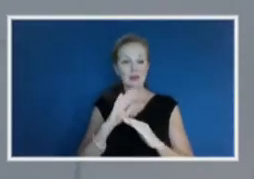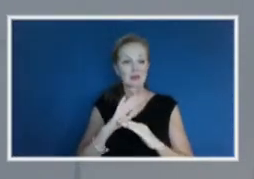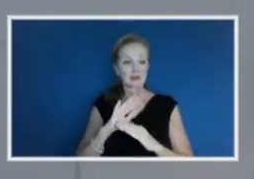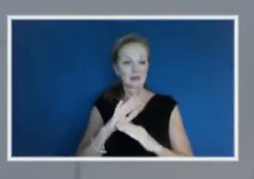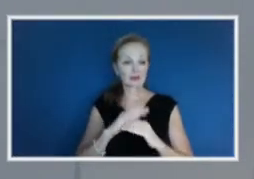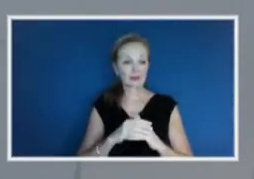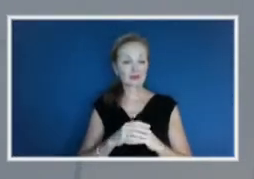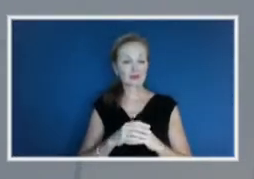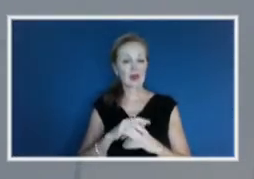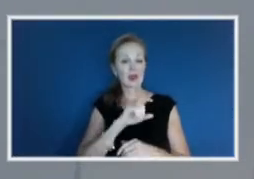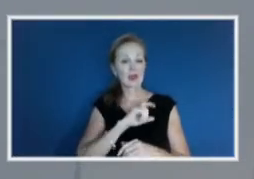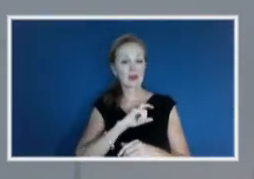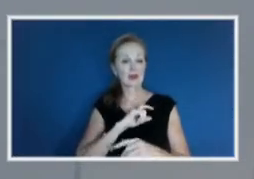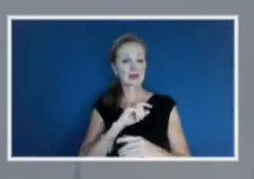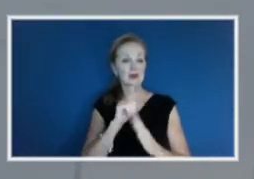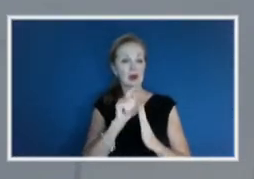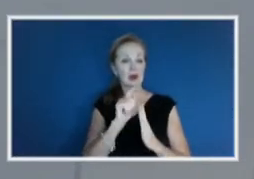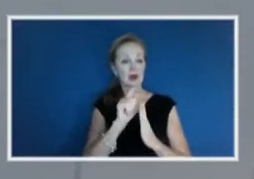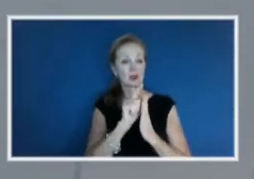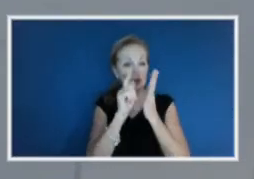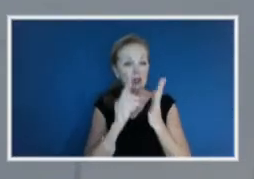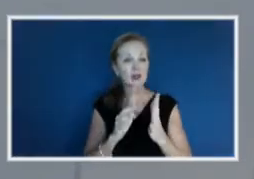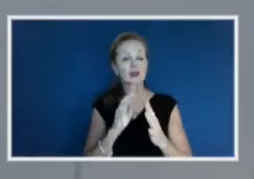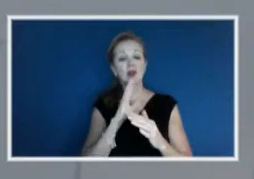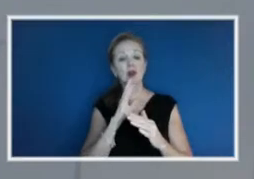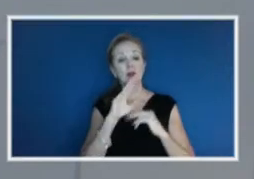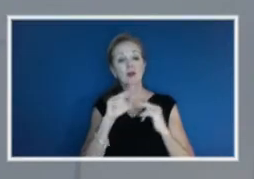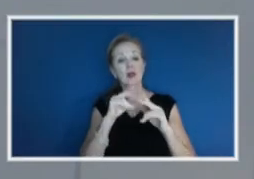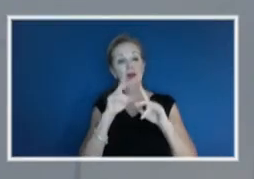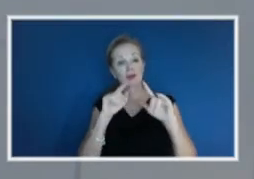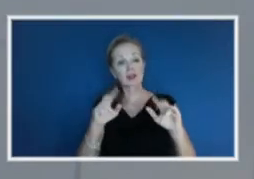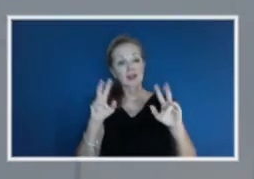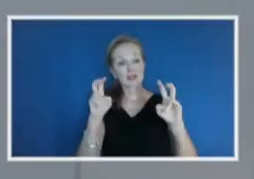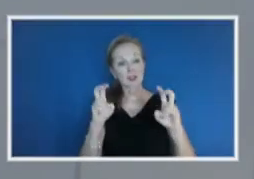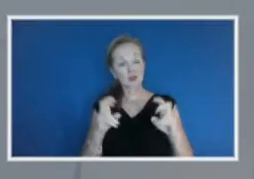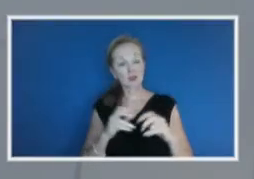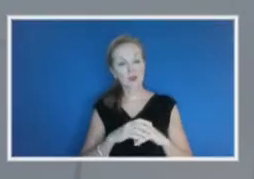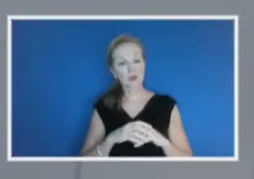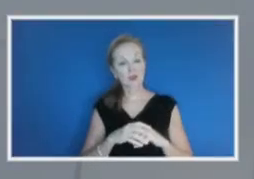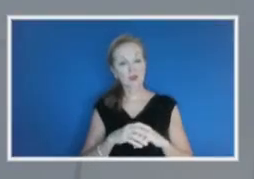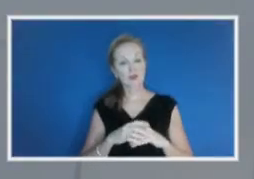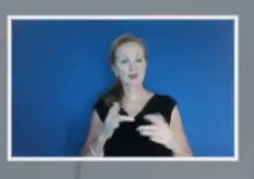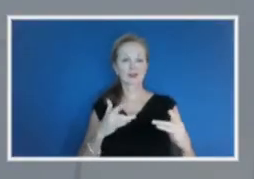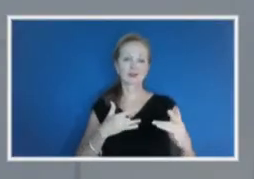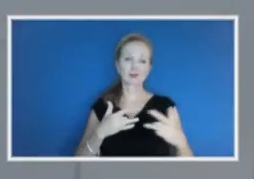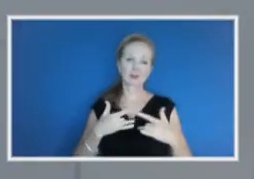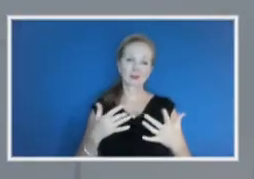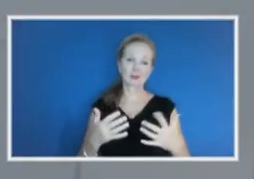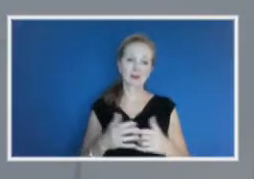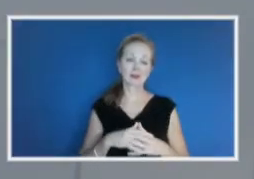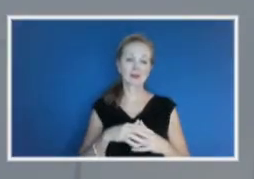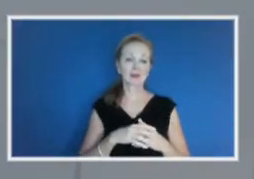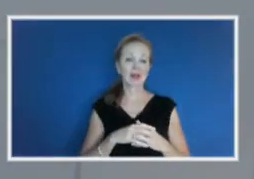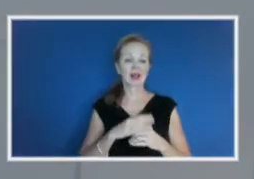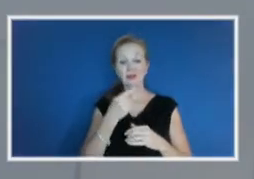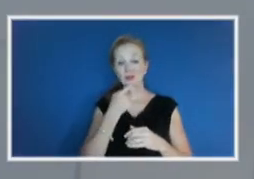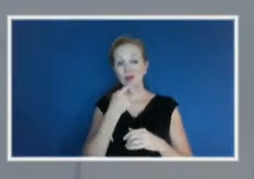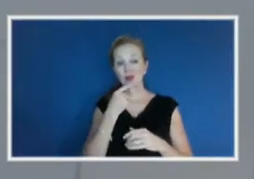the police attorney talking about the various issues. I'm very concerned, as I told the chief then,